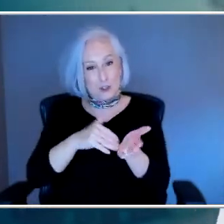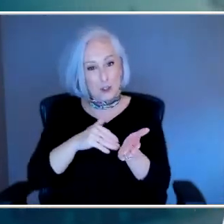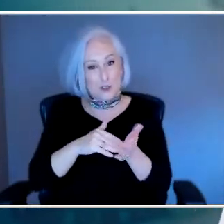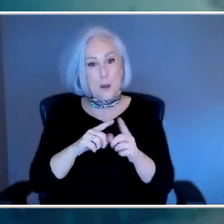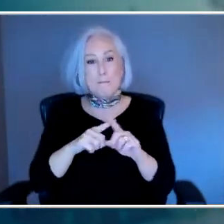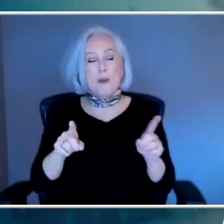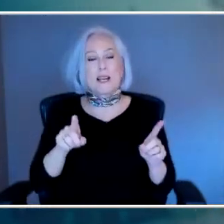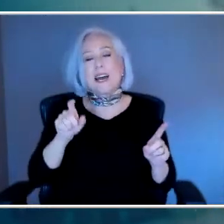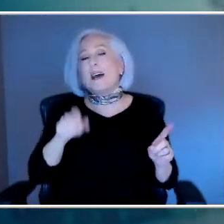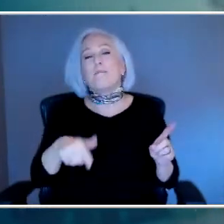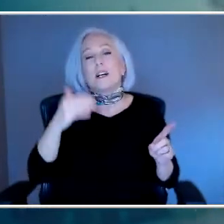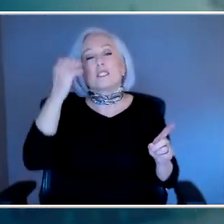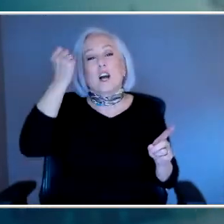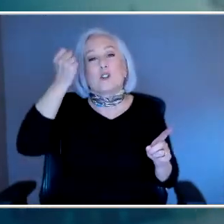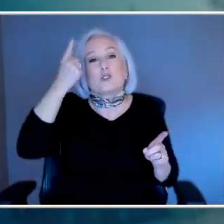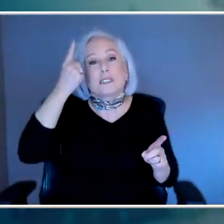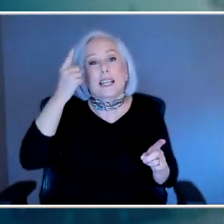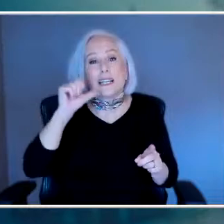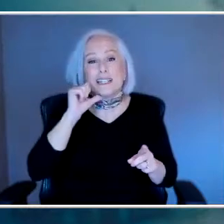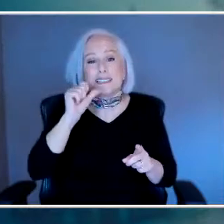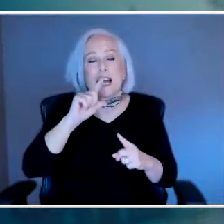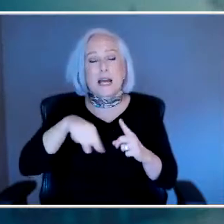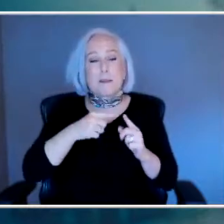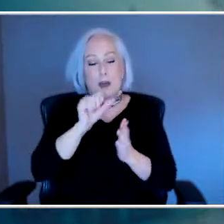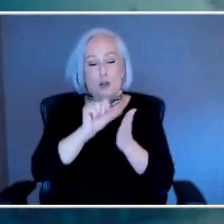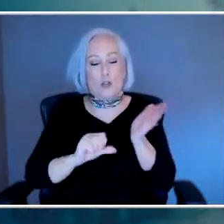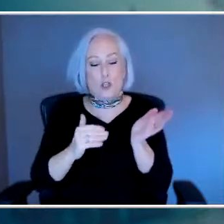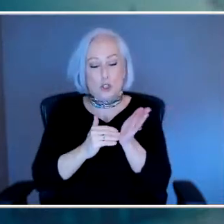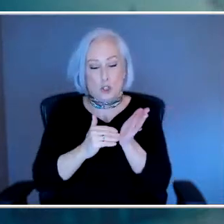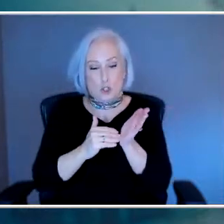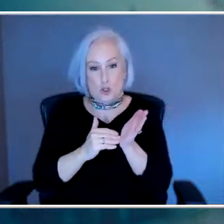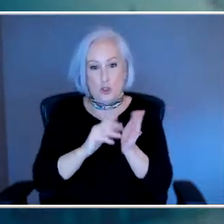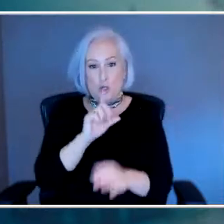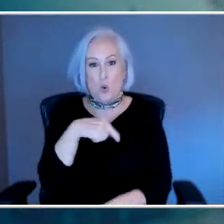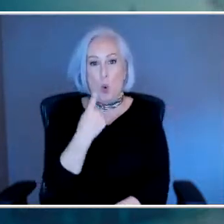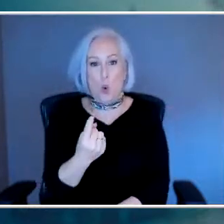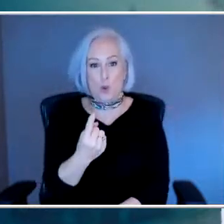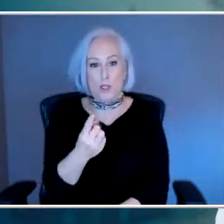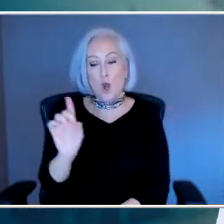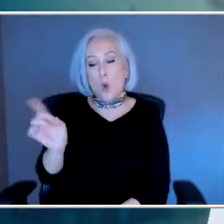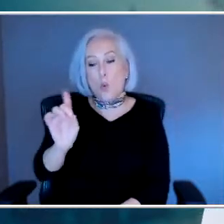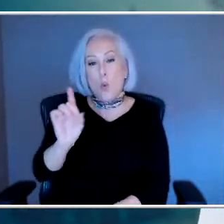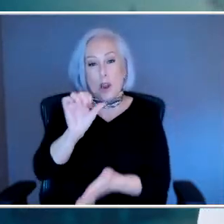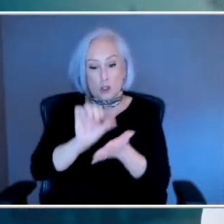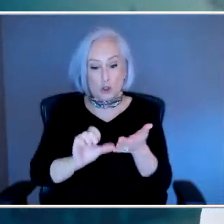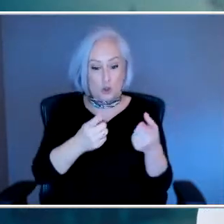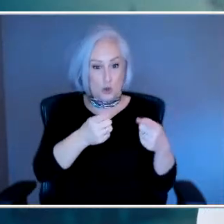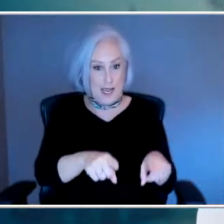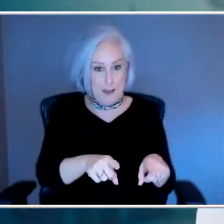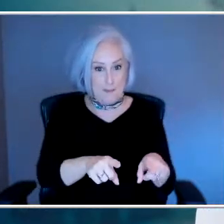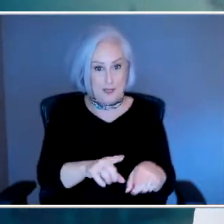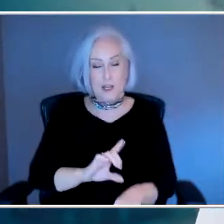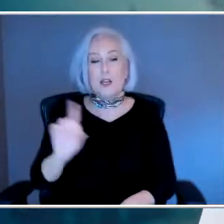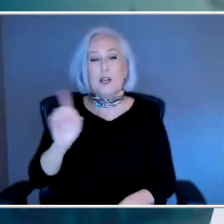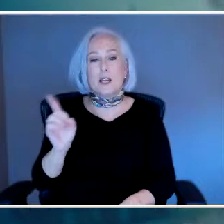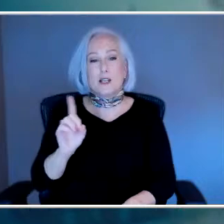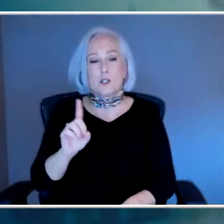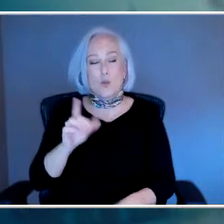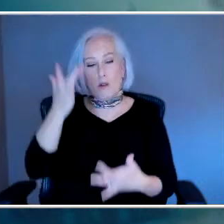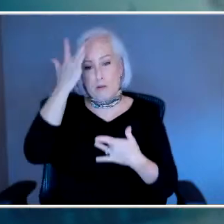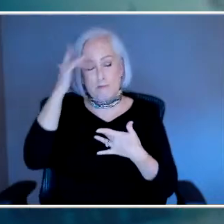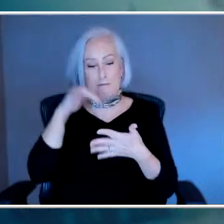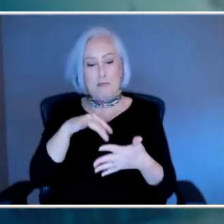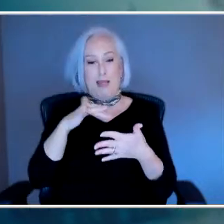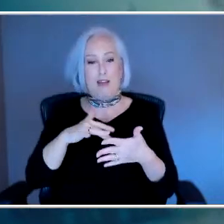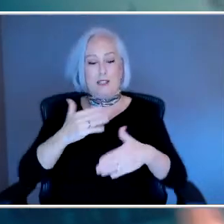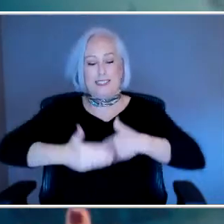it isn't just about the surgeon, because where you have your surgery is where your pathology will be processed. So if you